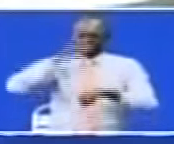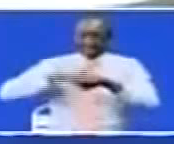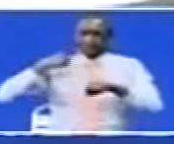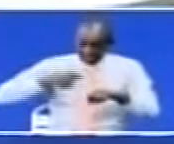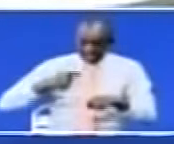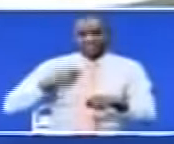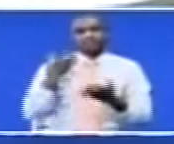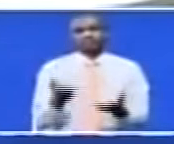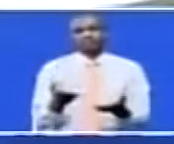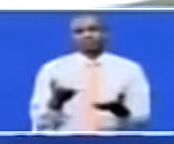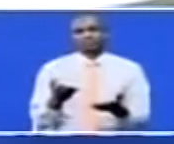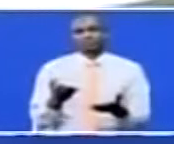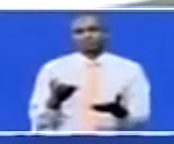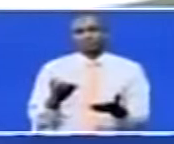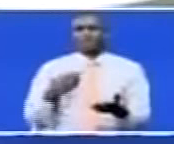to